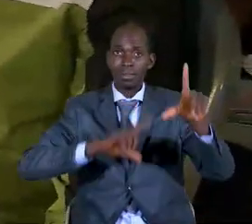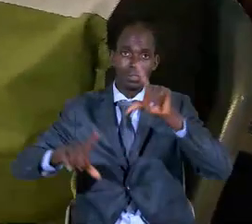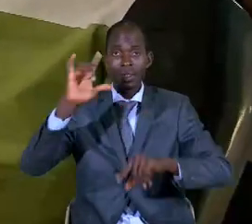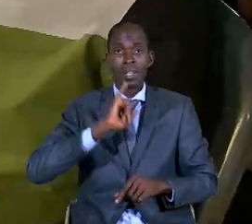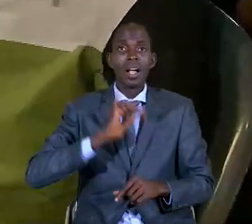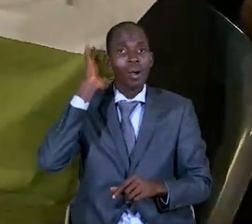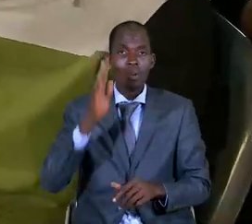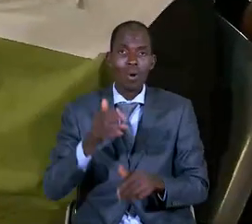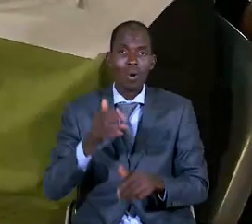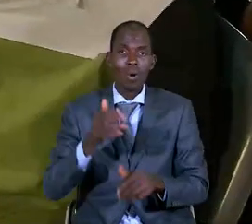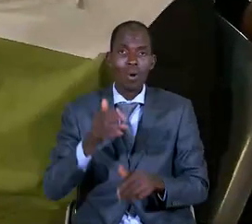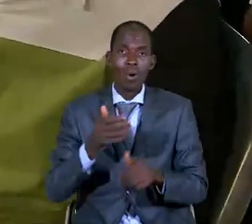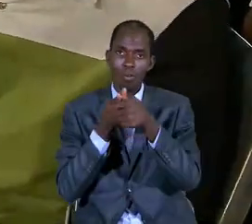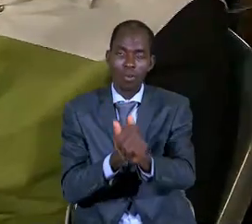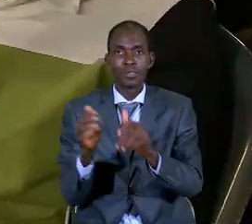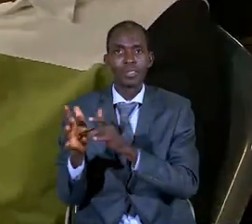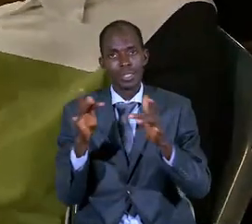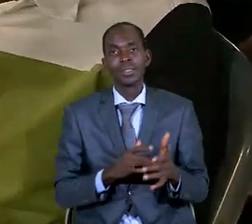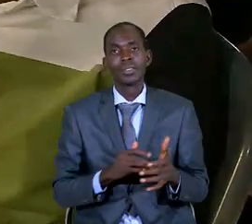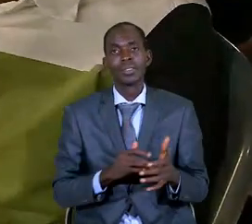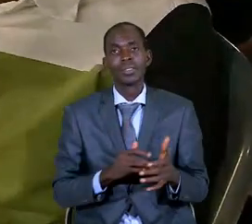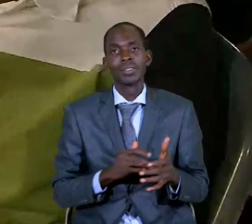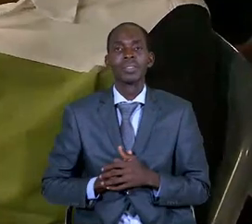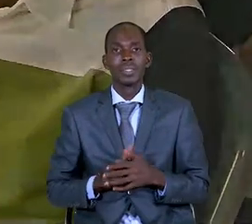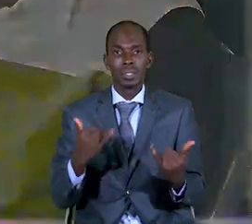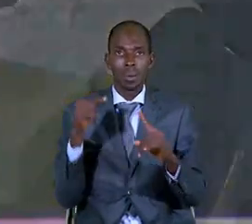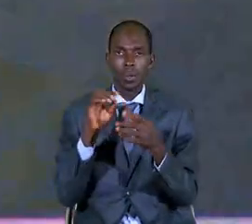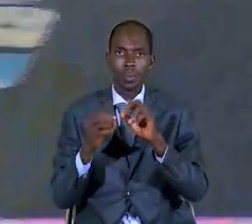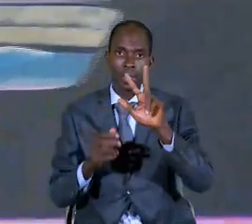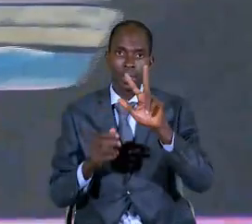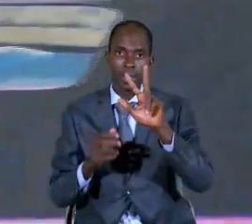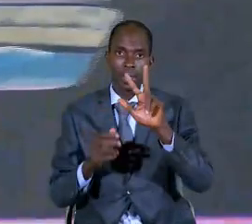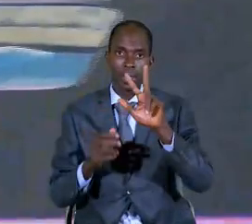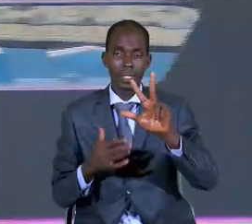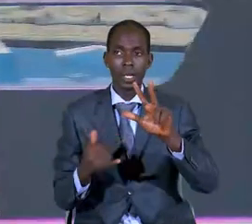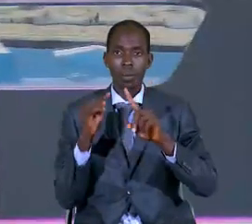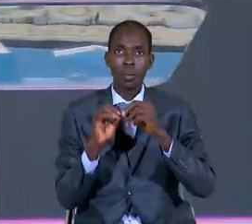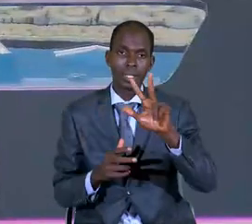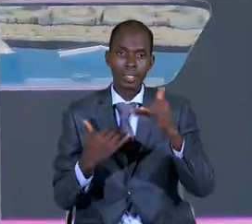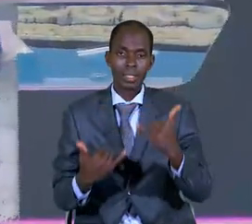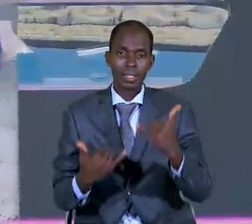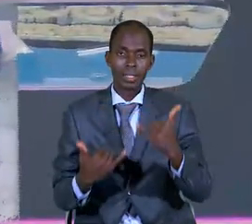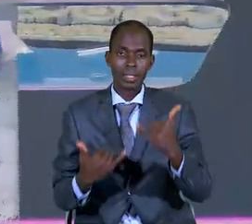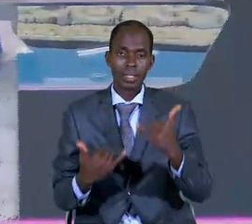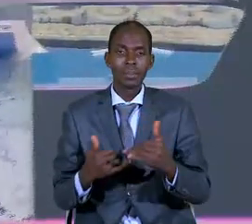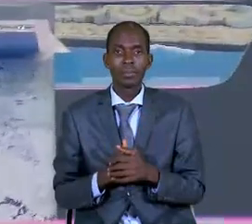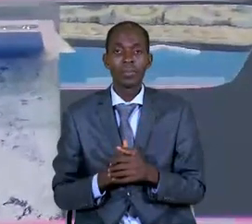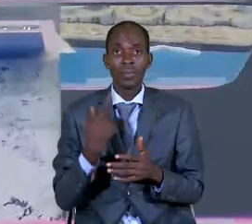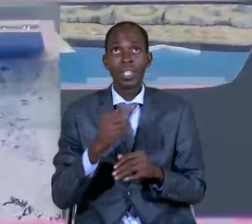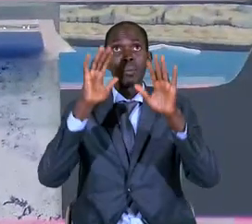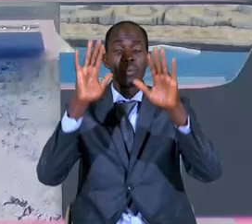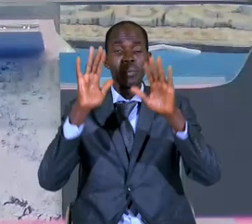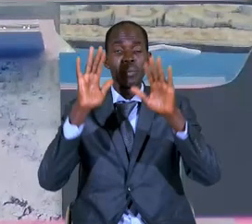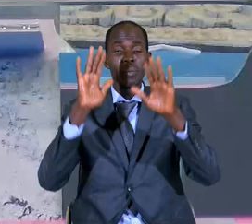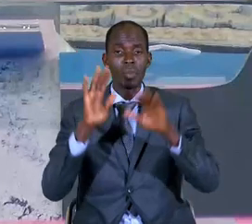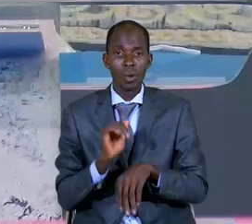will follow Jesus. I come to number three now. Number three, we're talking about the miracle